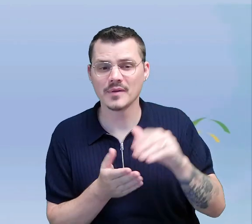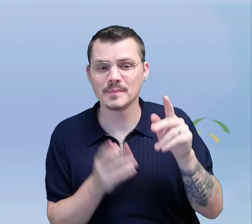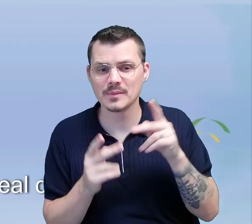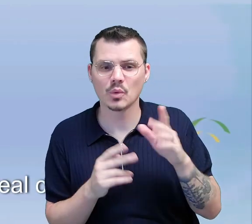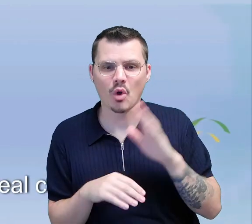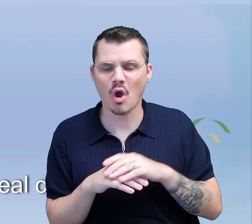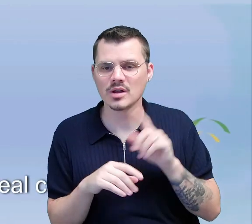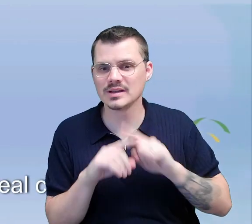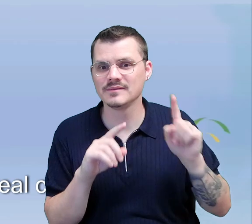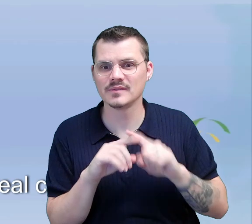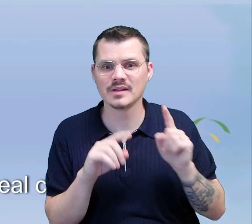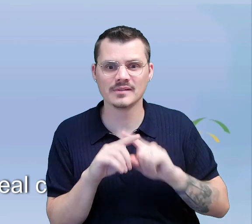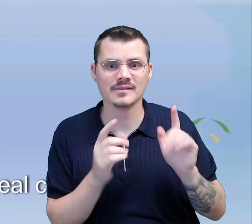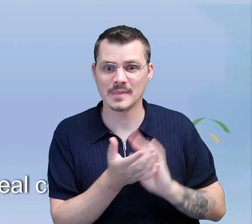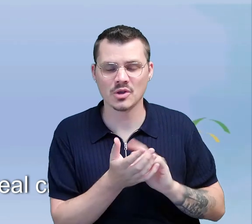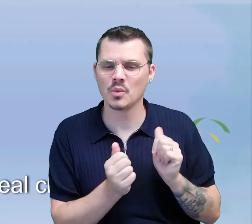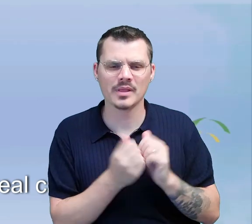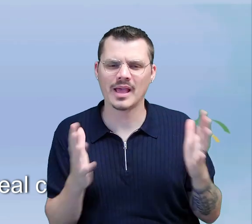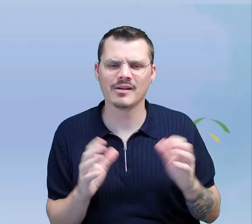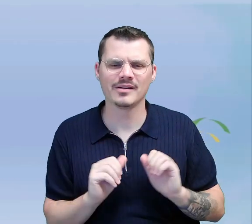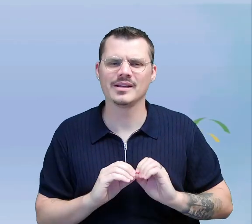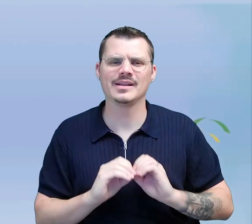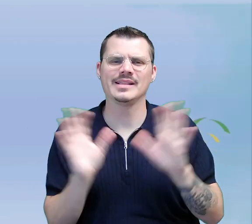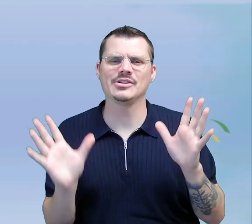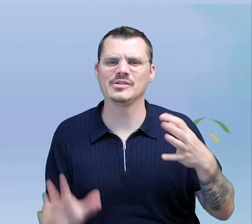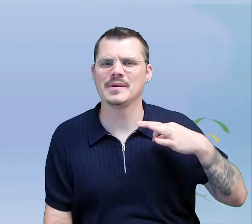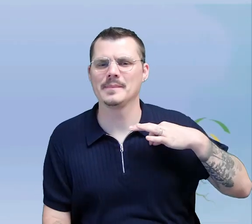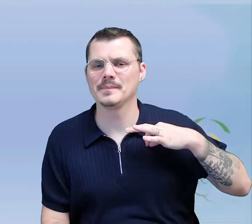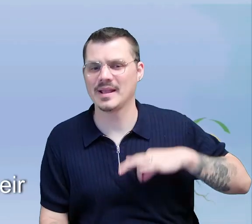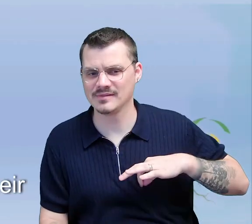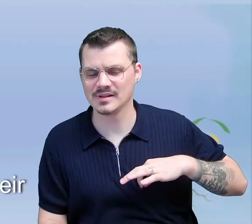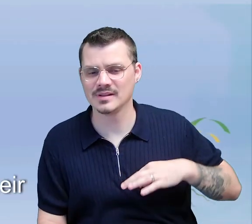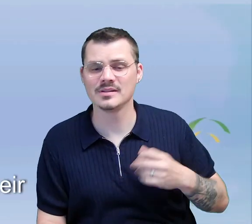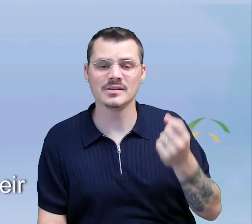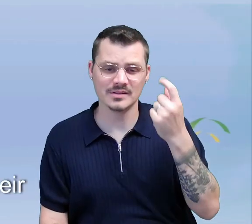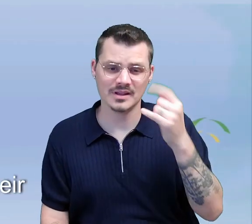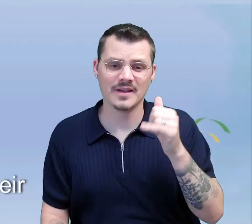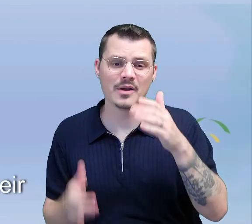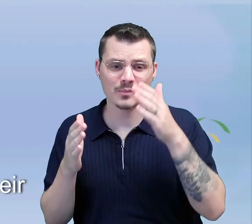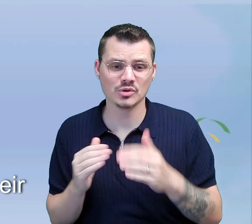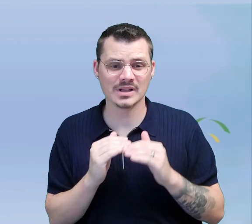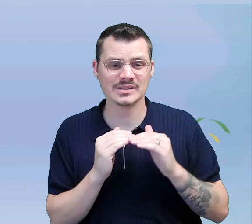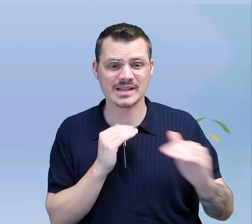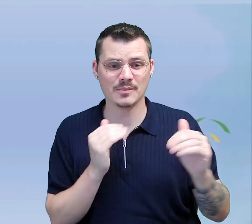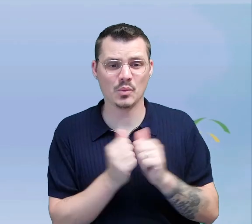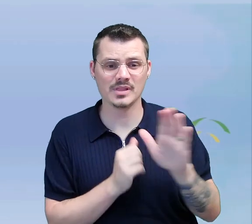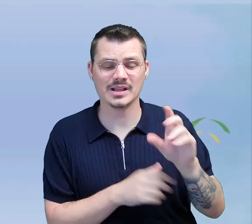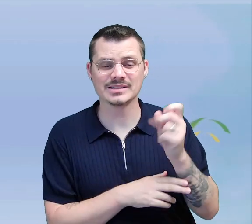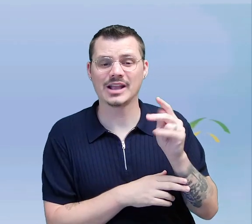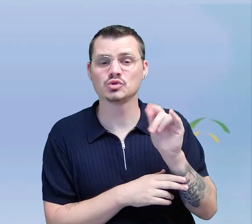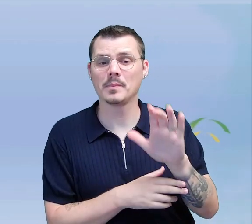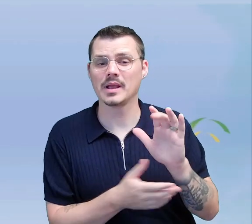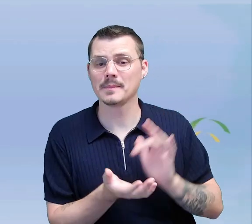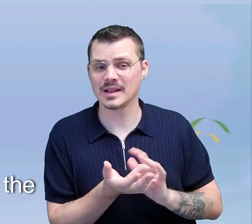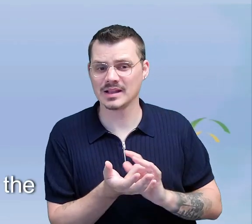on, buckets of medicines without real clear benefits. However, if a person is stable on their psychotropic